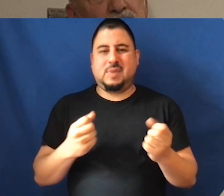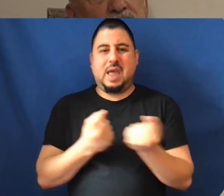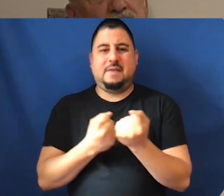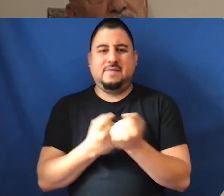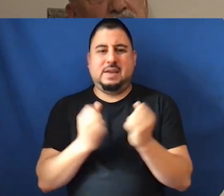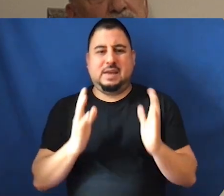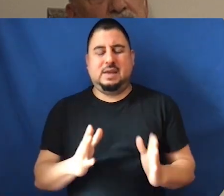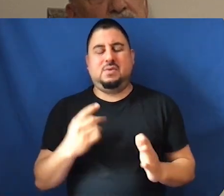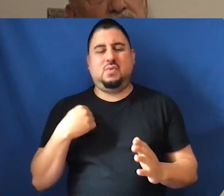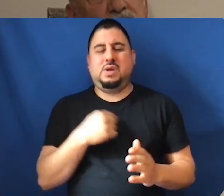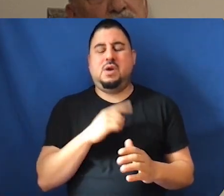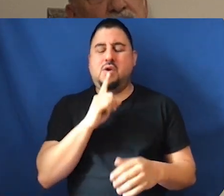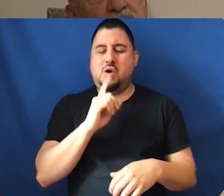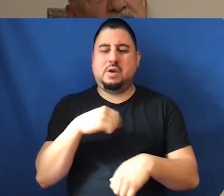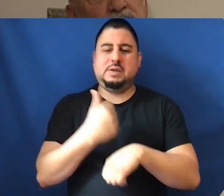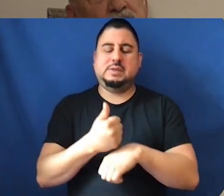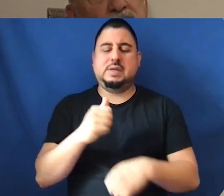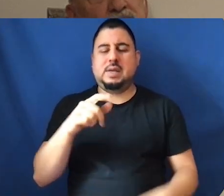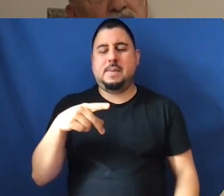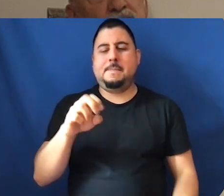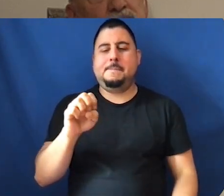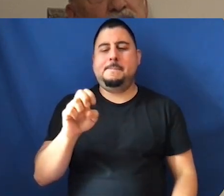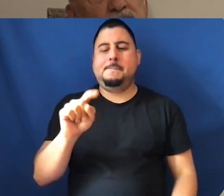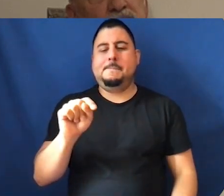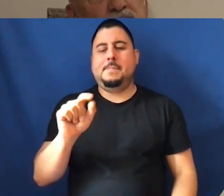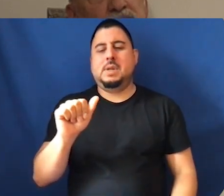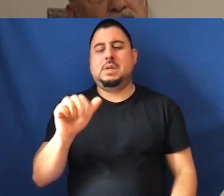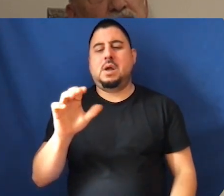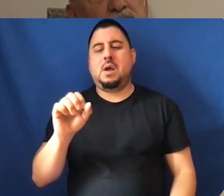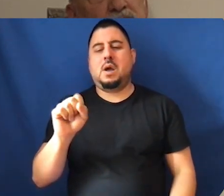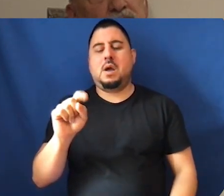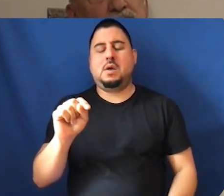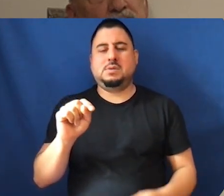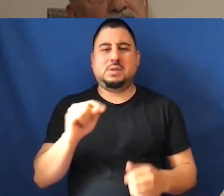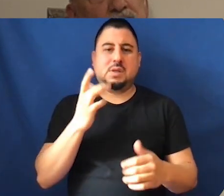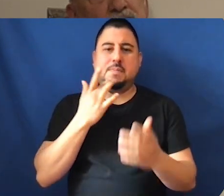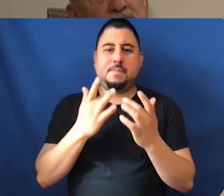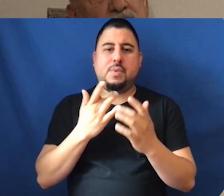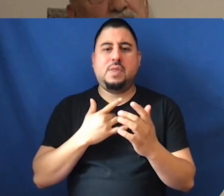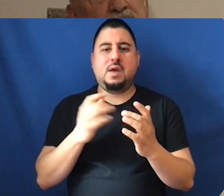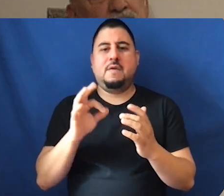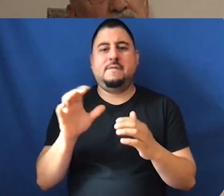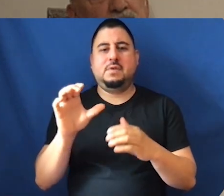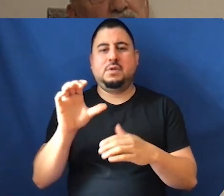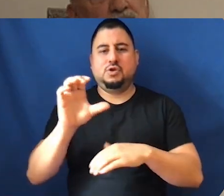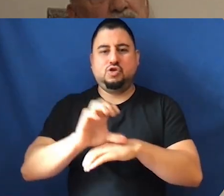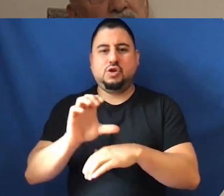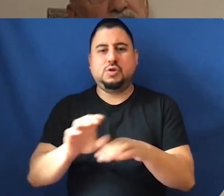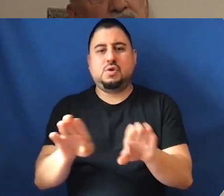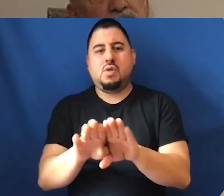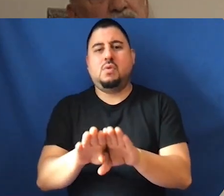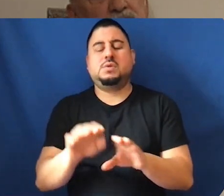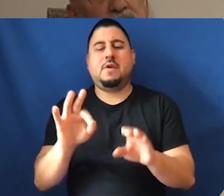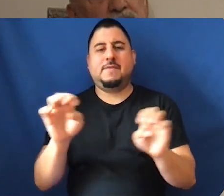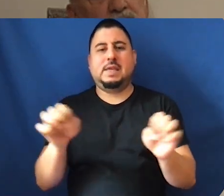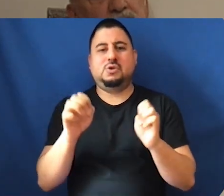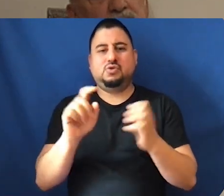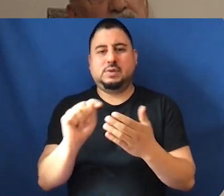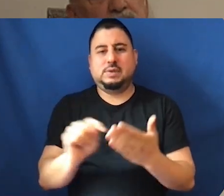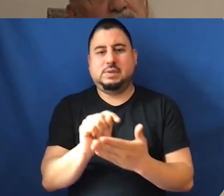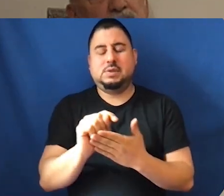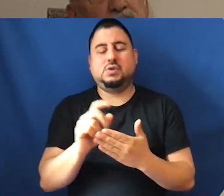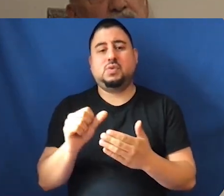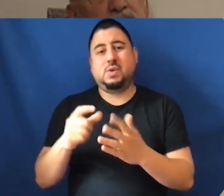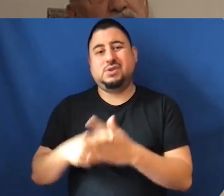we're kind of getting set. You know, Pentecost is just about 2 weeks away. Pentecost, the birthday of the church, the conclusion of our Easter season. And so